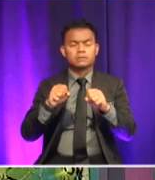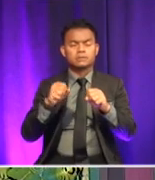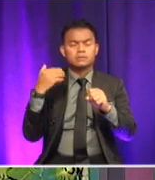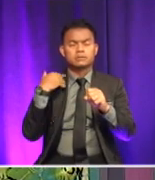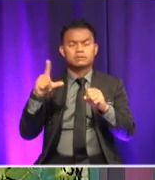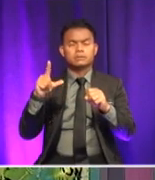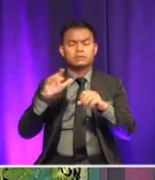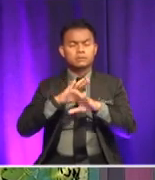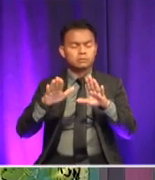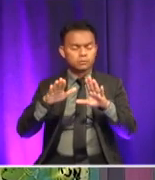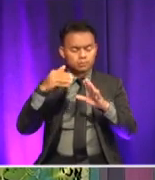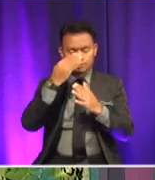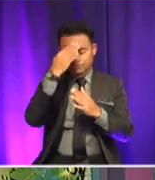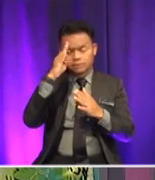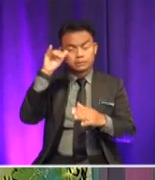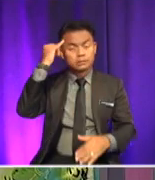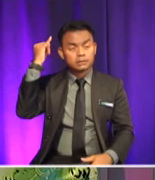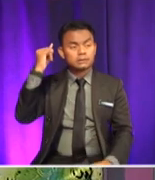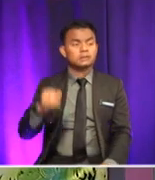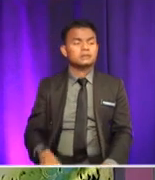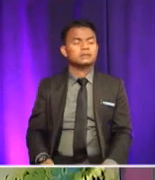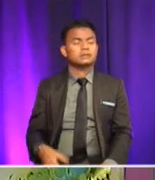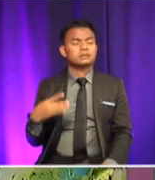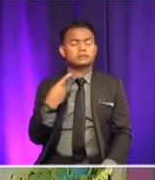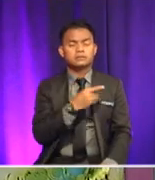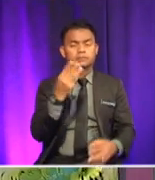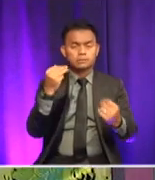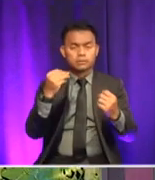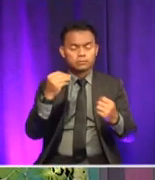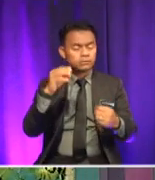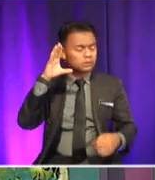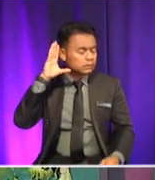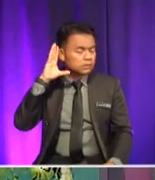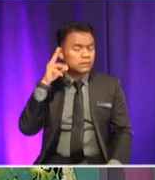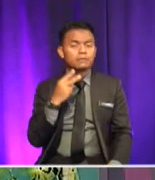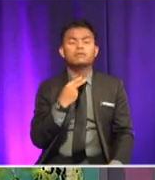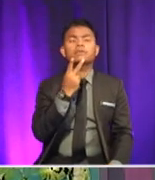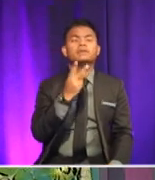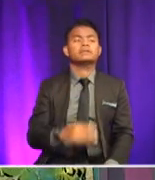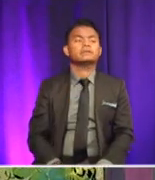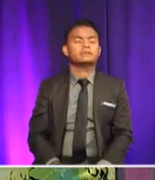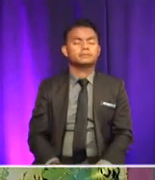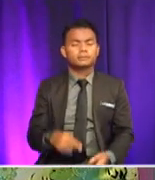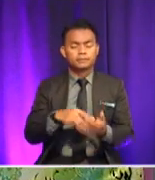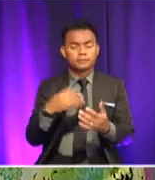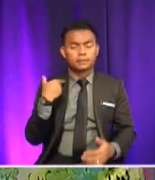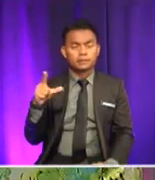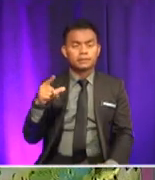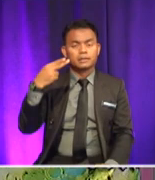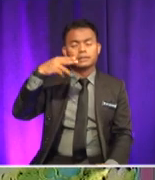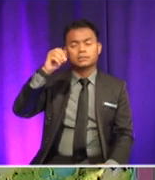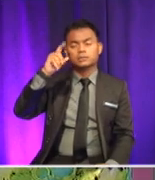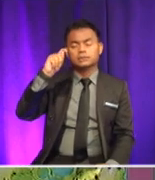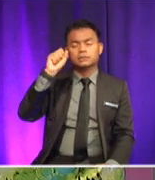your own ideas. We want to hear your voice. It is very important in SPM. This is your higher order thinking